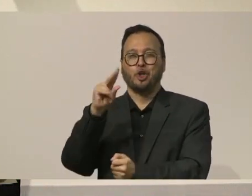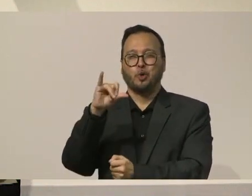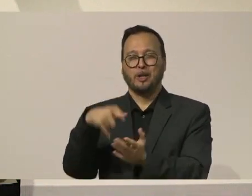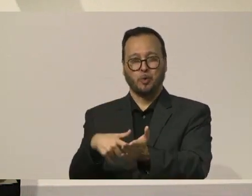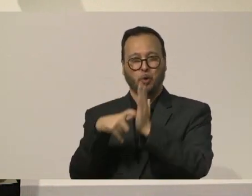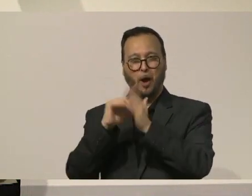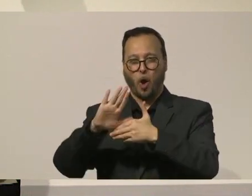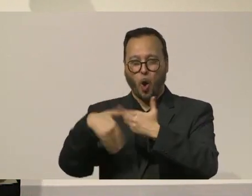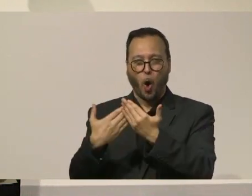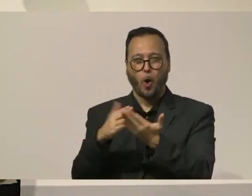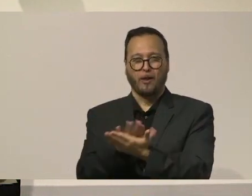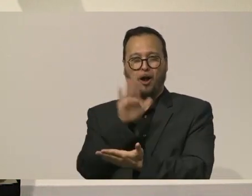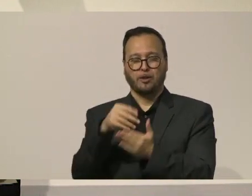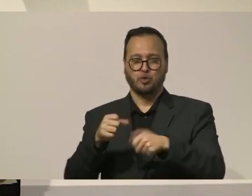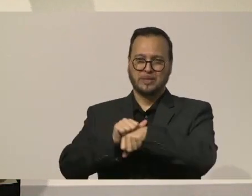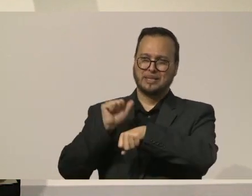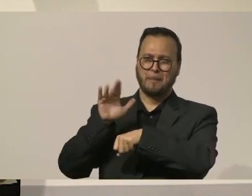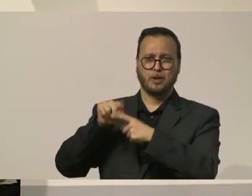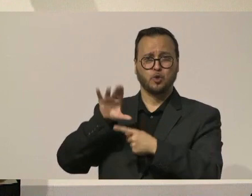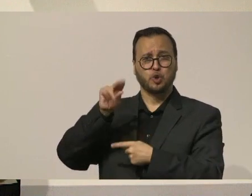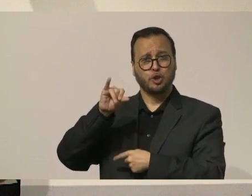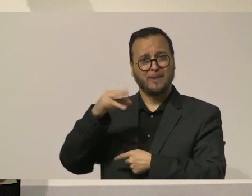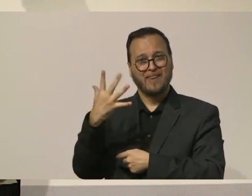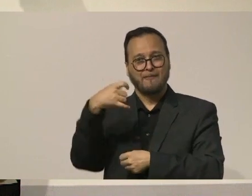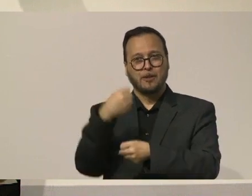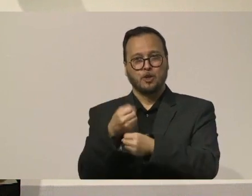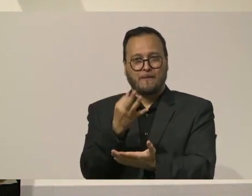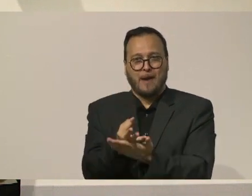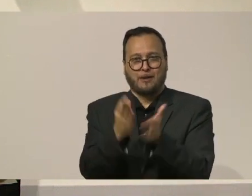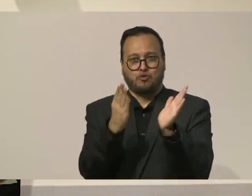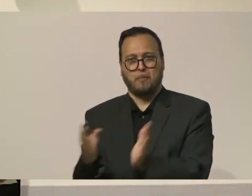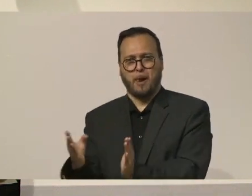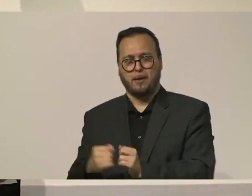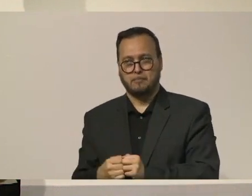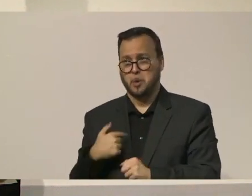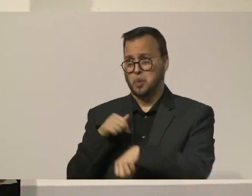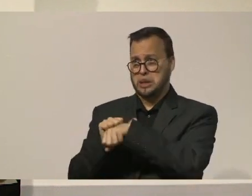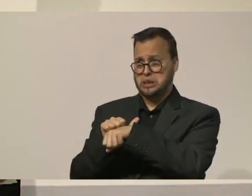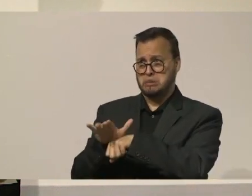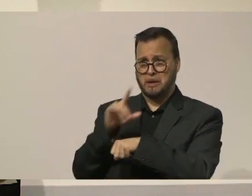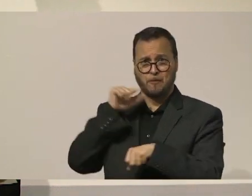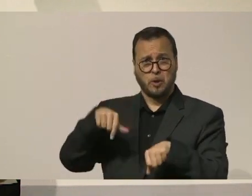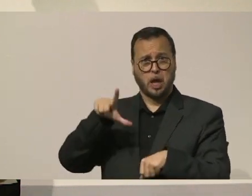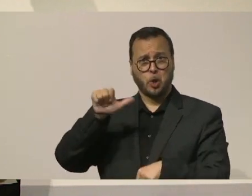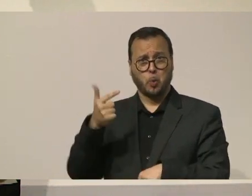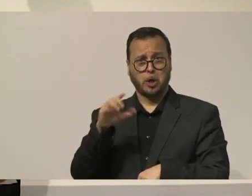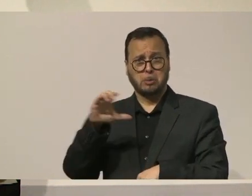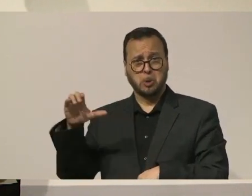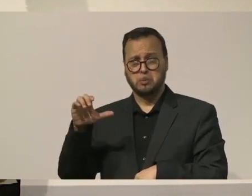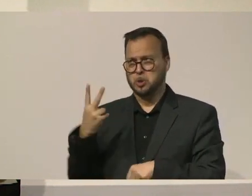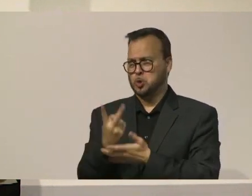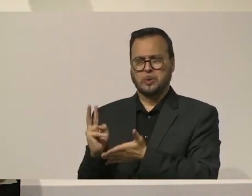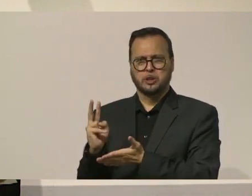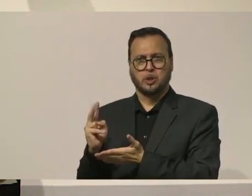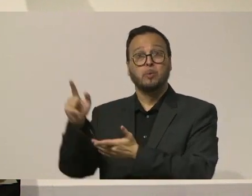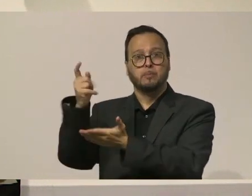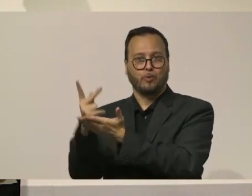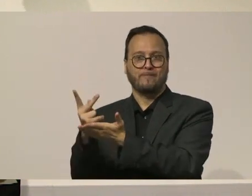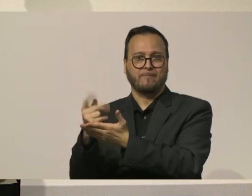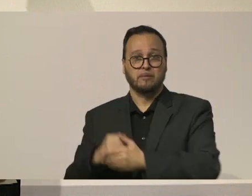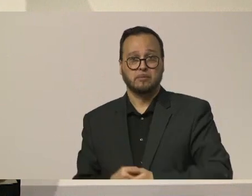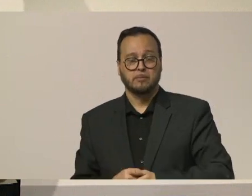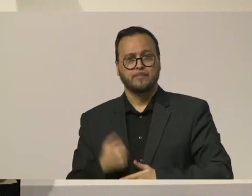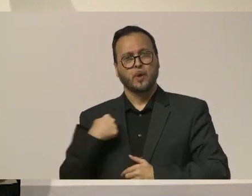a five-year financial plan. We submitted LaGuardia's plan about 2 weeks ago, and it was approved. We